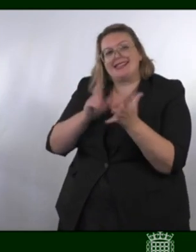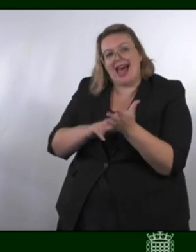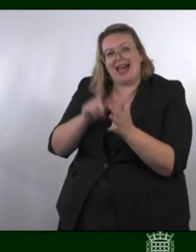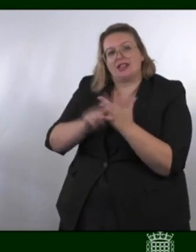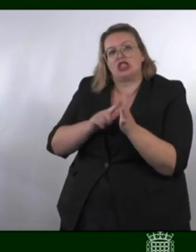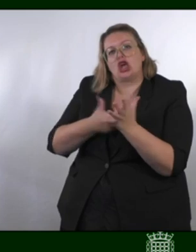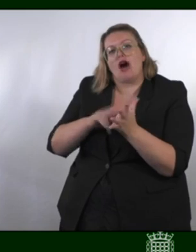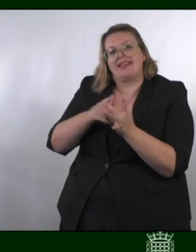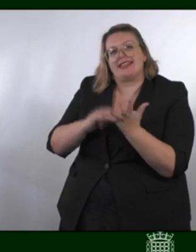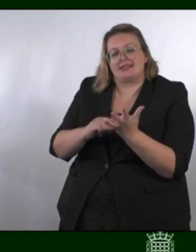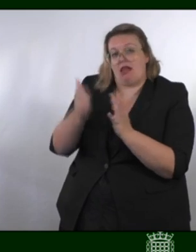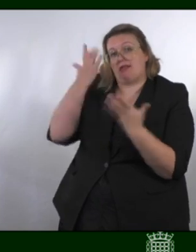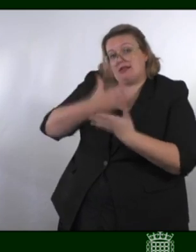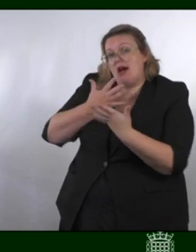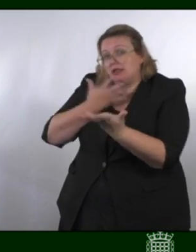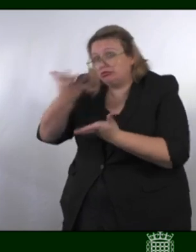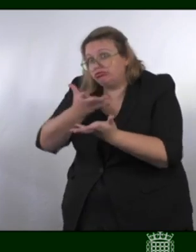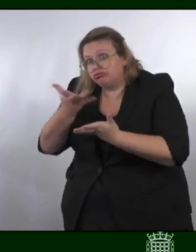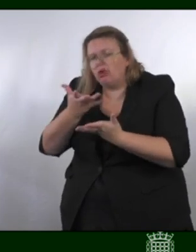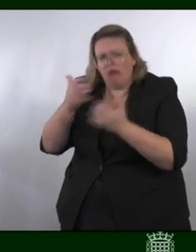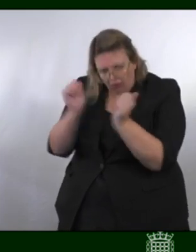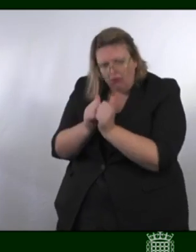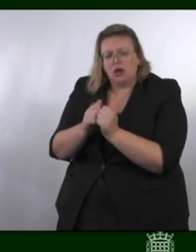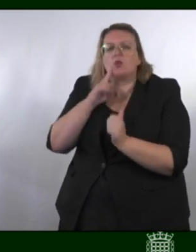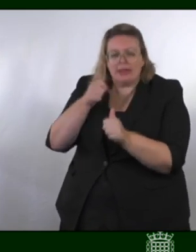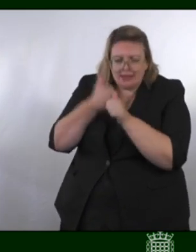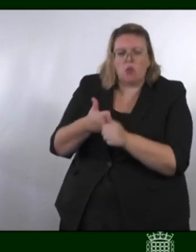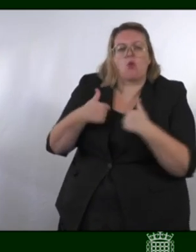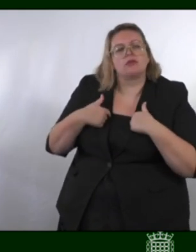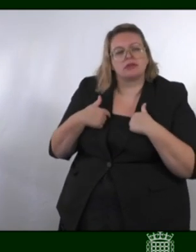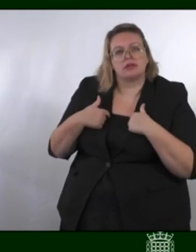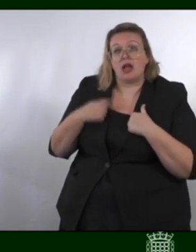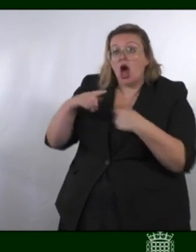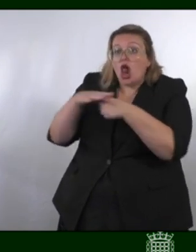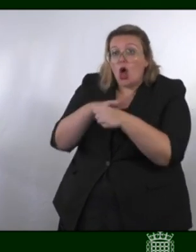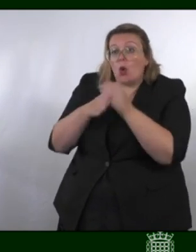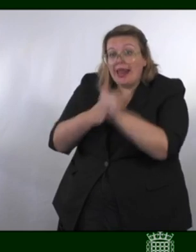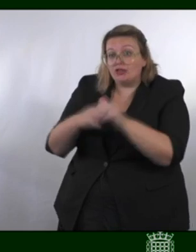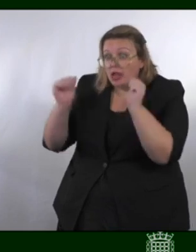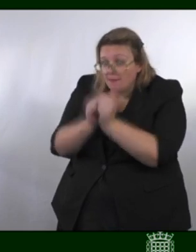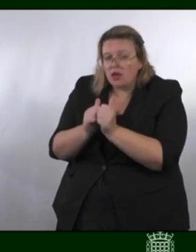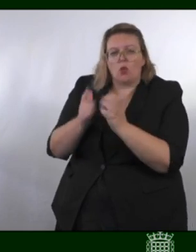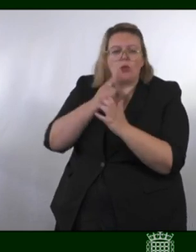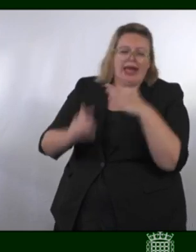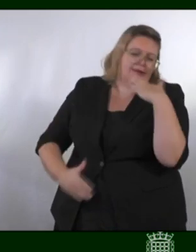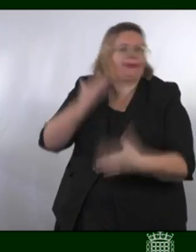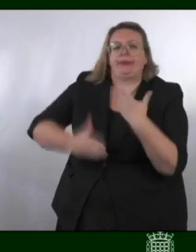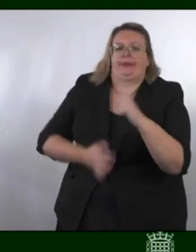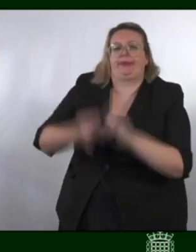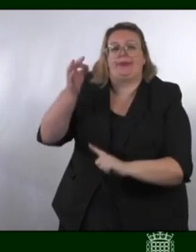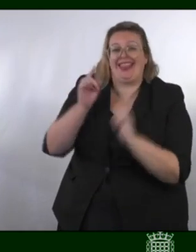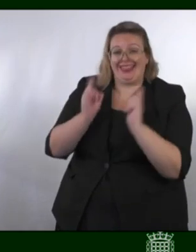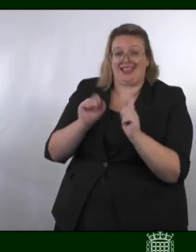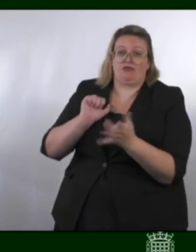night. Where local leadership is shown, we can really make huge progress in getting the R down, and that's the right approach for the